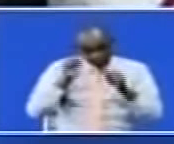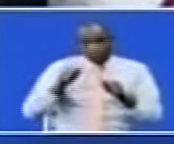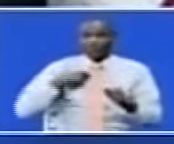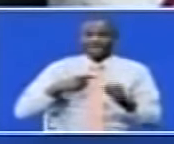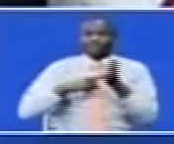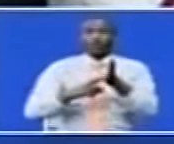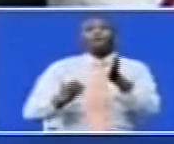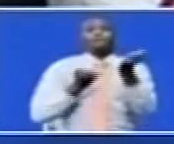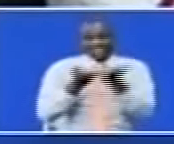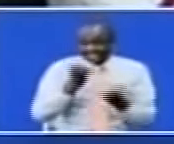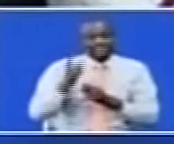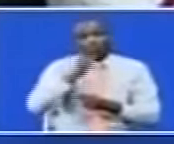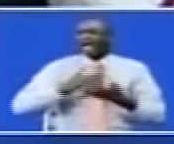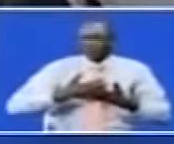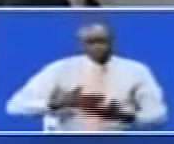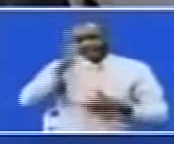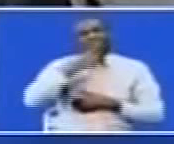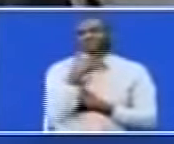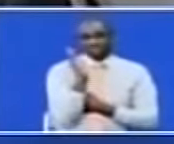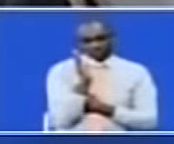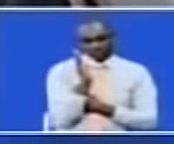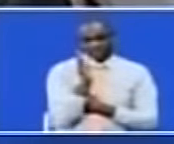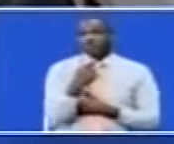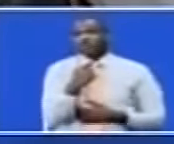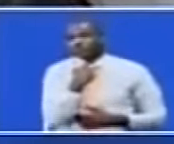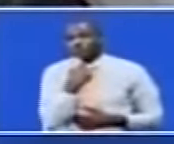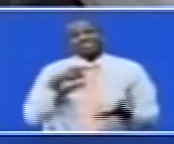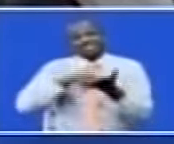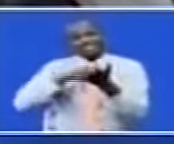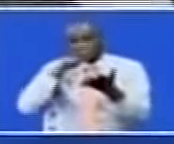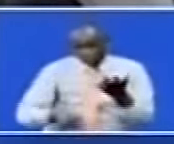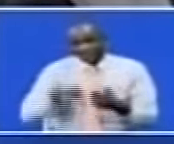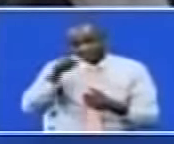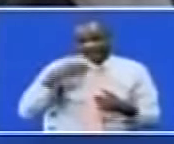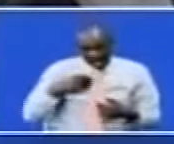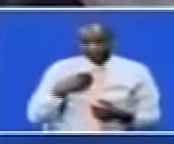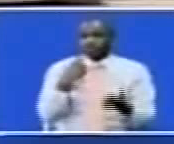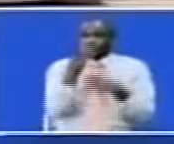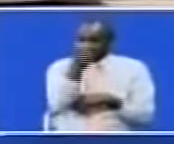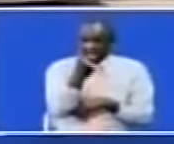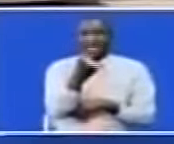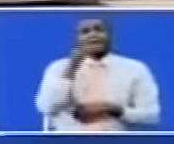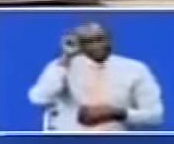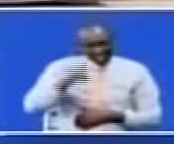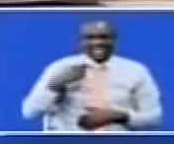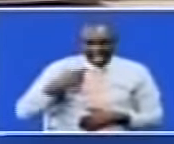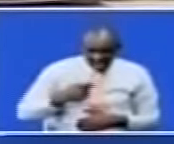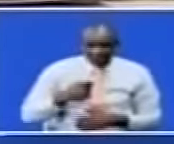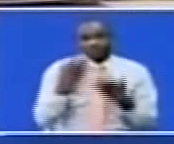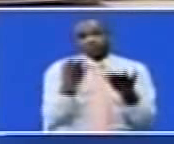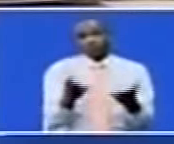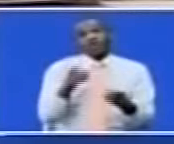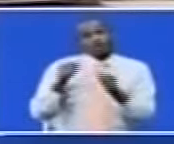this business once and for all. The union has insisted that they will head to the talks with nothing less than a